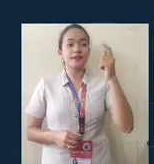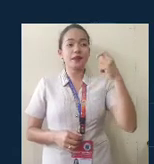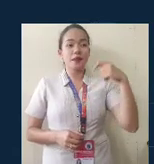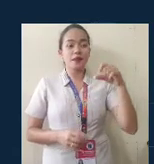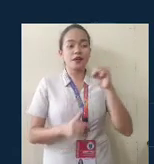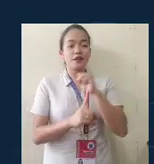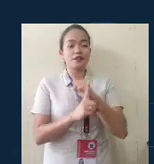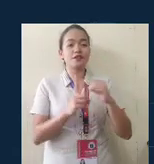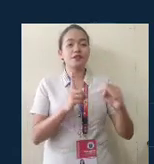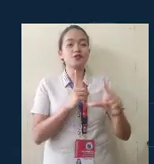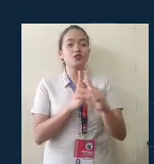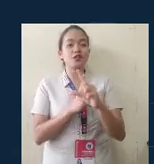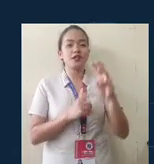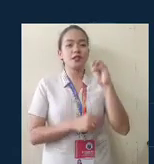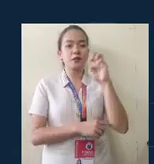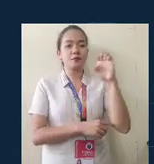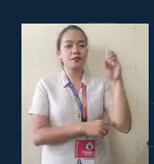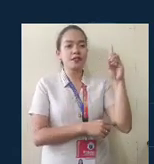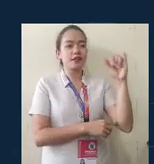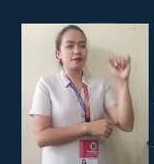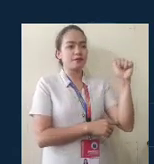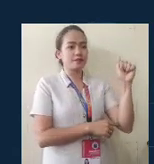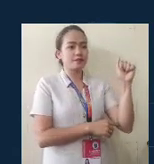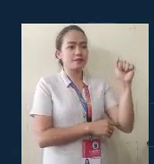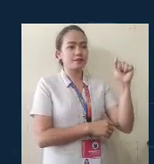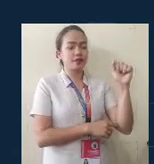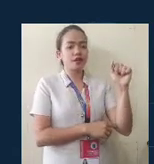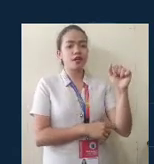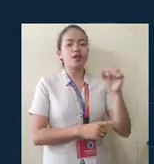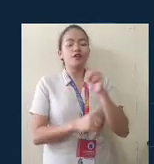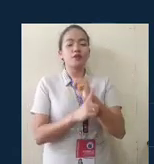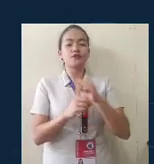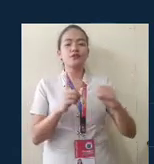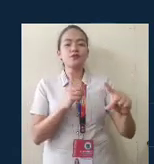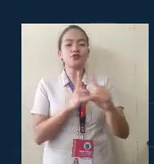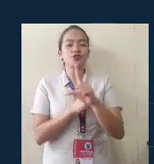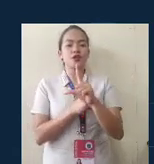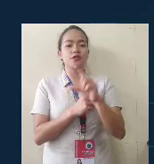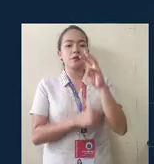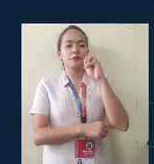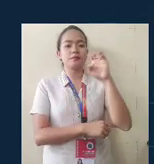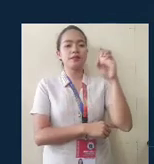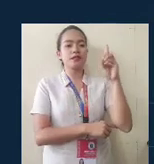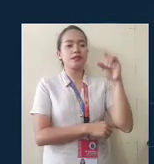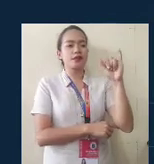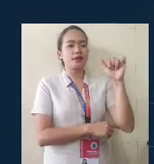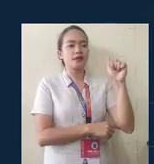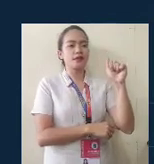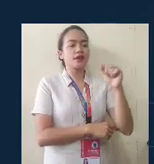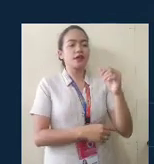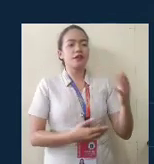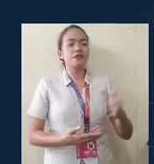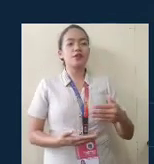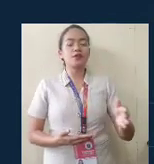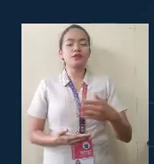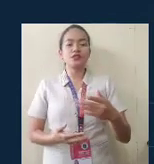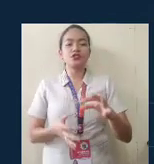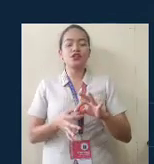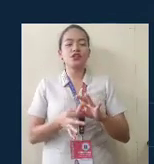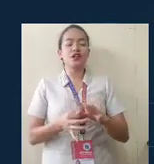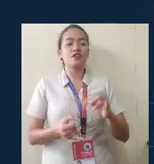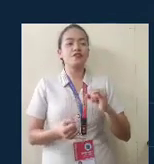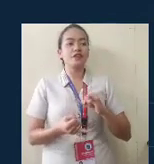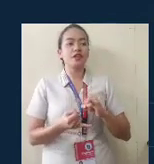Next is the social media. Social media is a collection of internet based communication